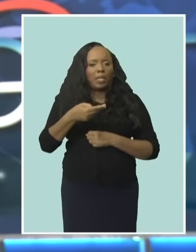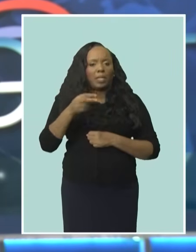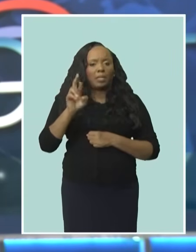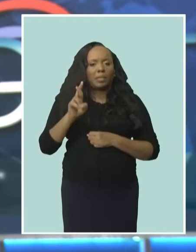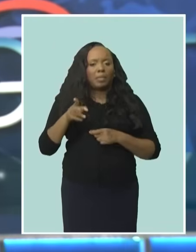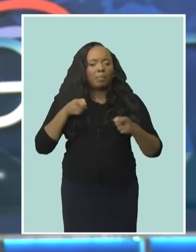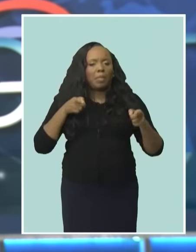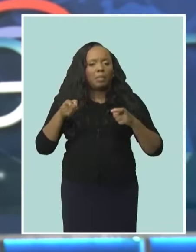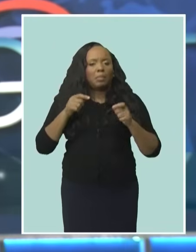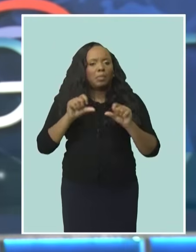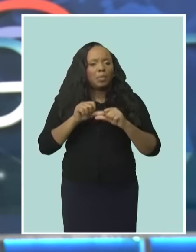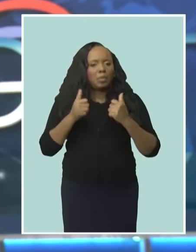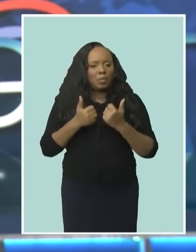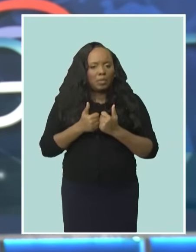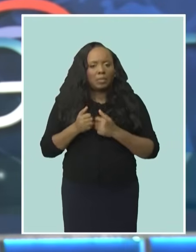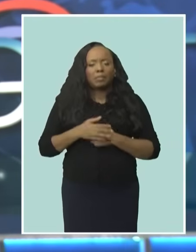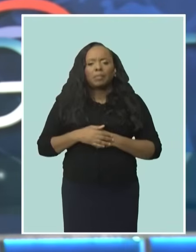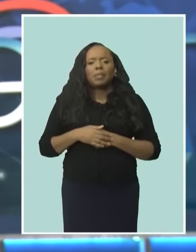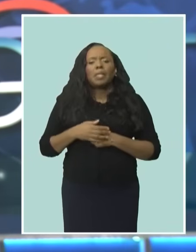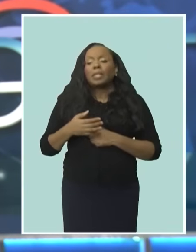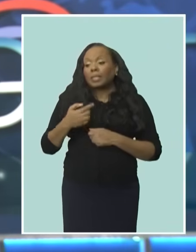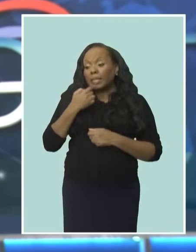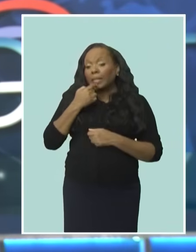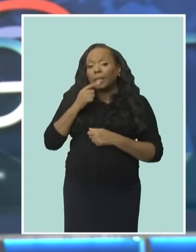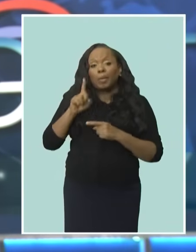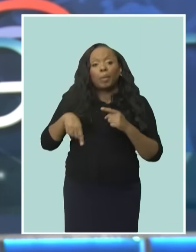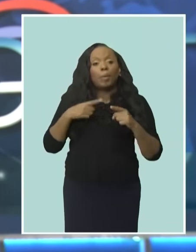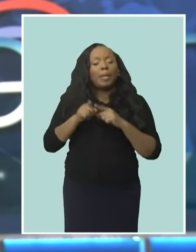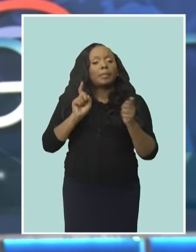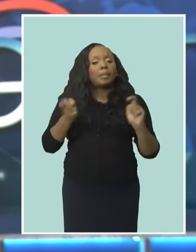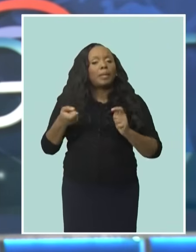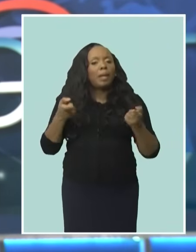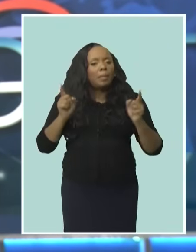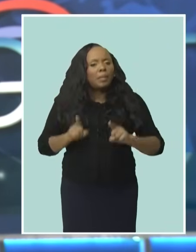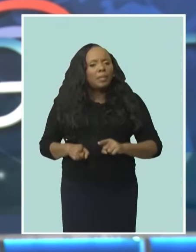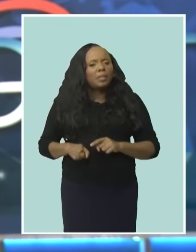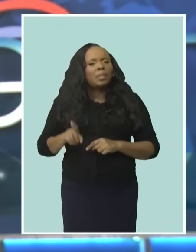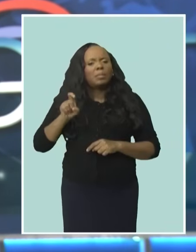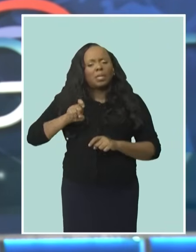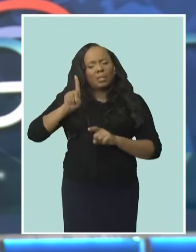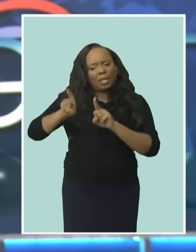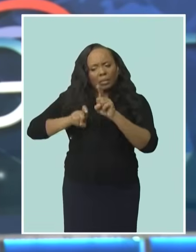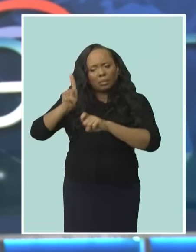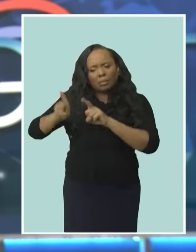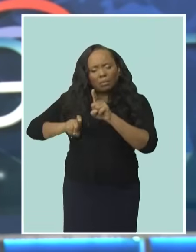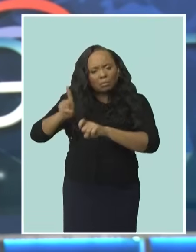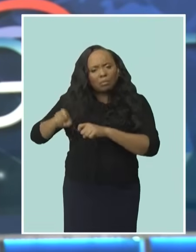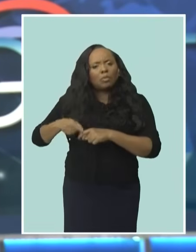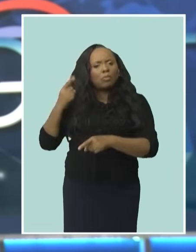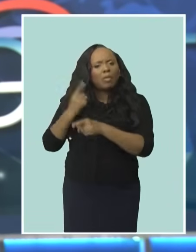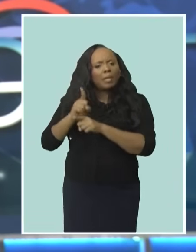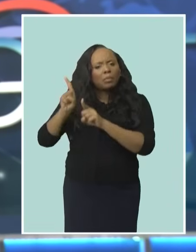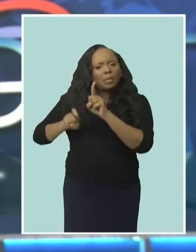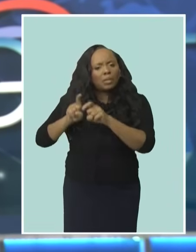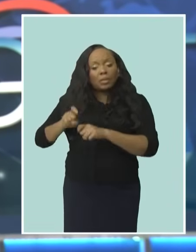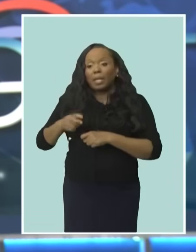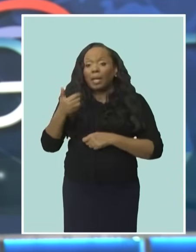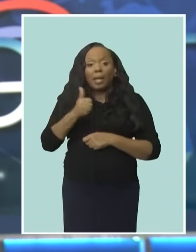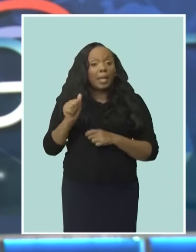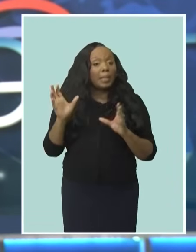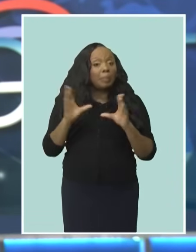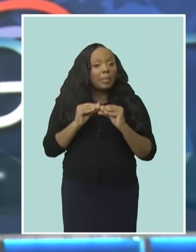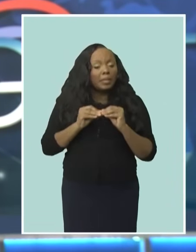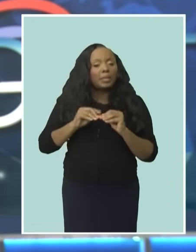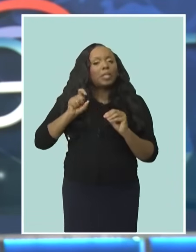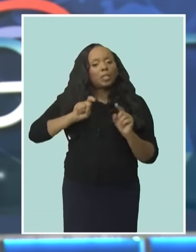tells employees when they become aware of changes, it is important to ask the right questions and attend any upcoming meetings